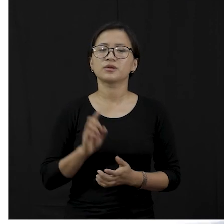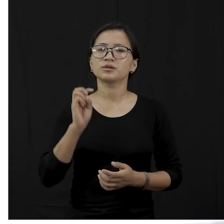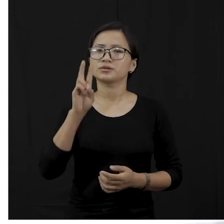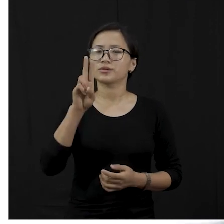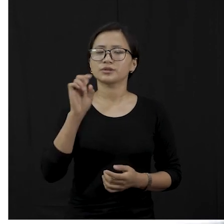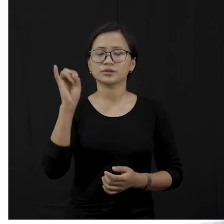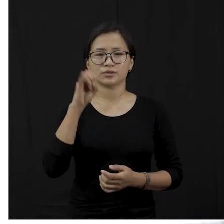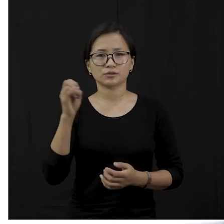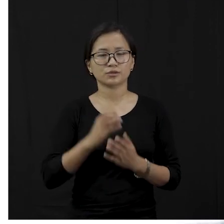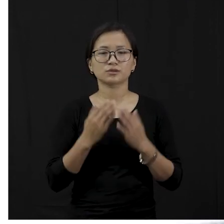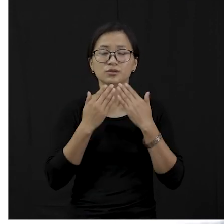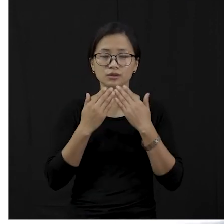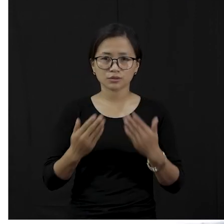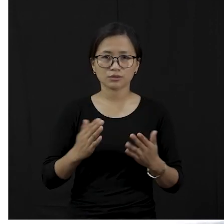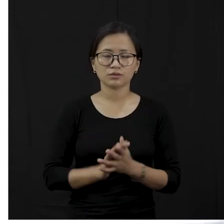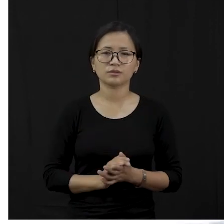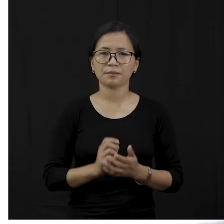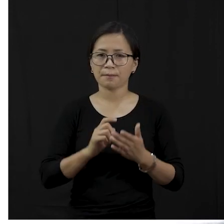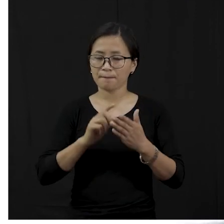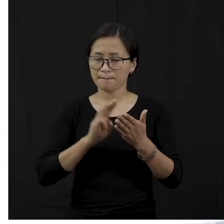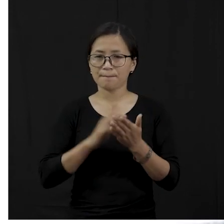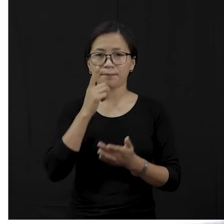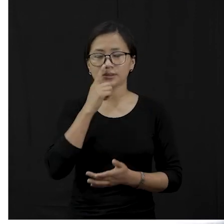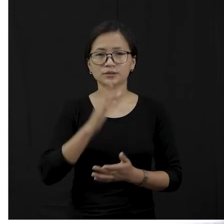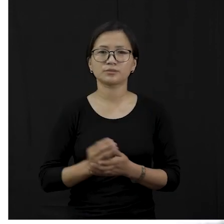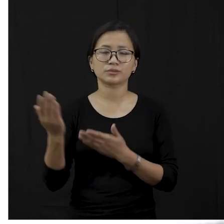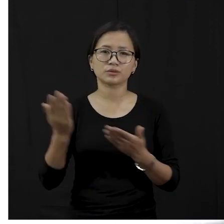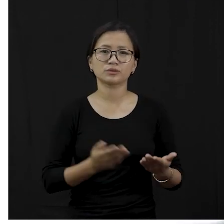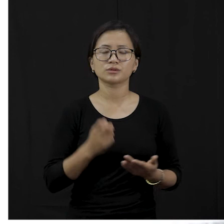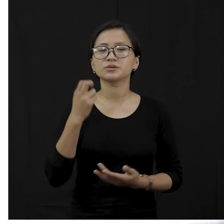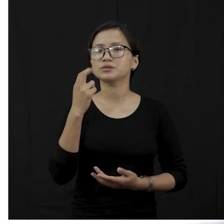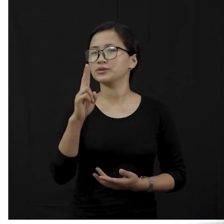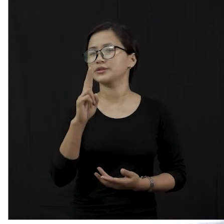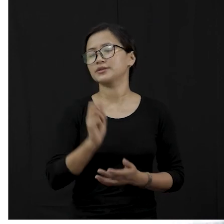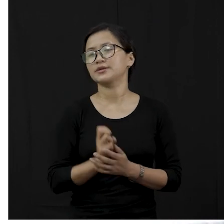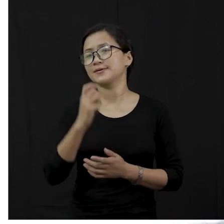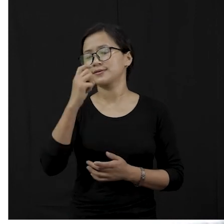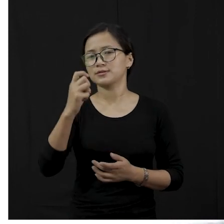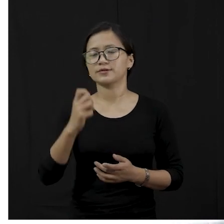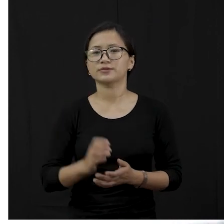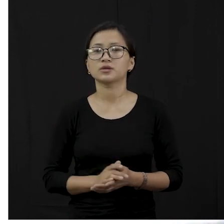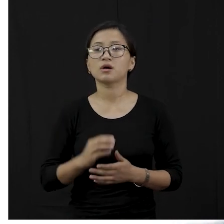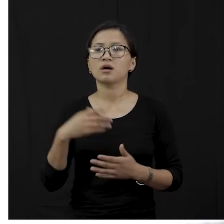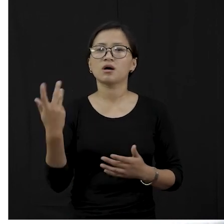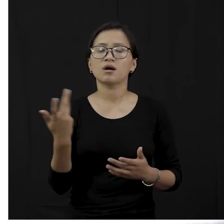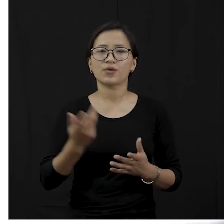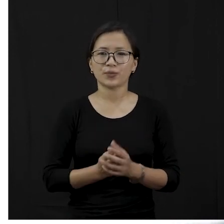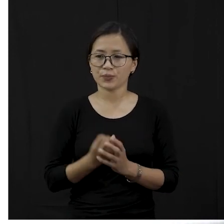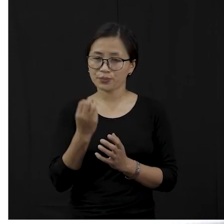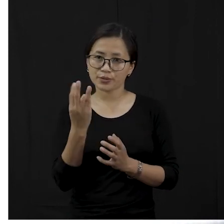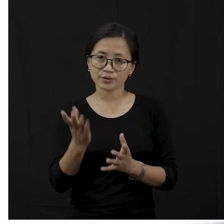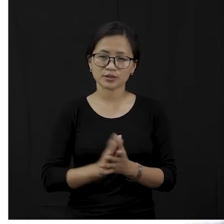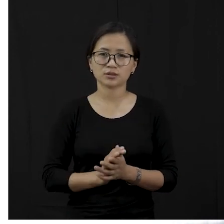26 sweets to school. Mary brought 27 sweets to school. Then how many sweets are all together? You